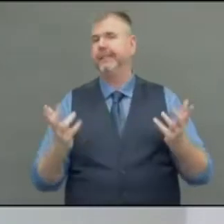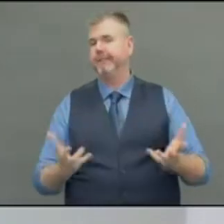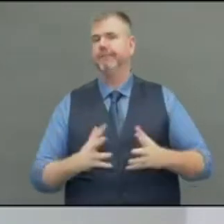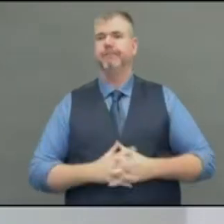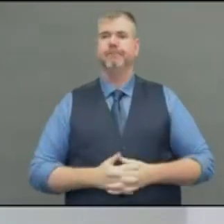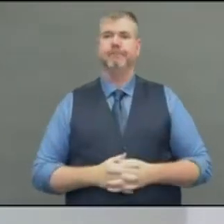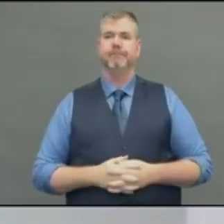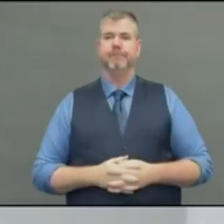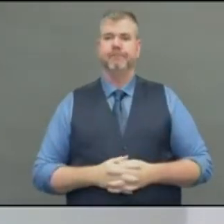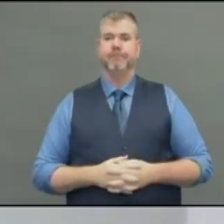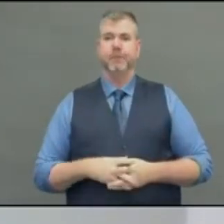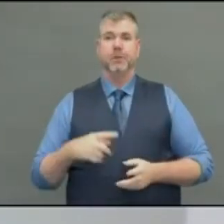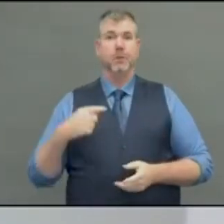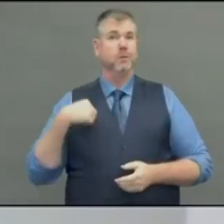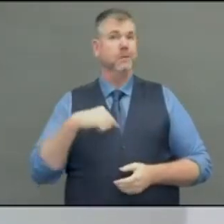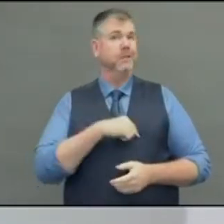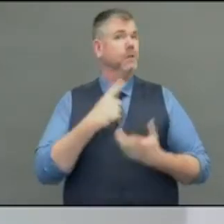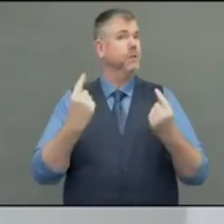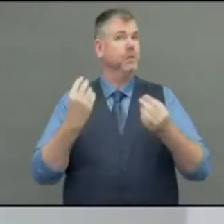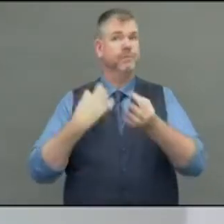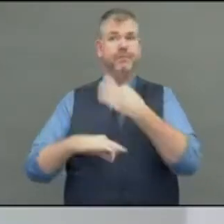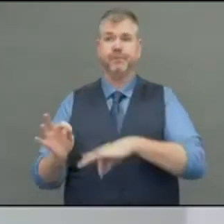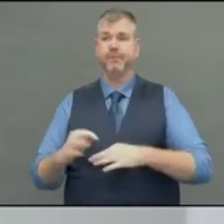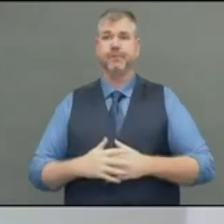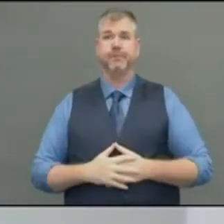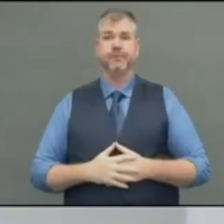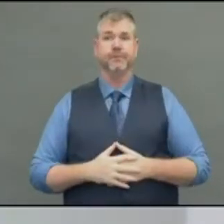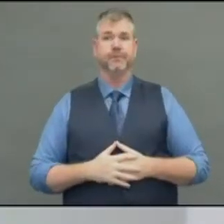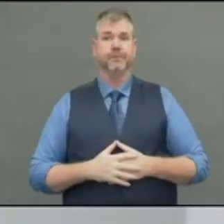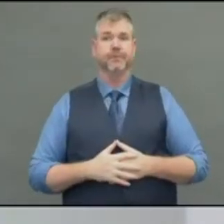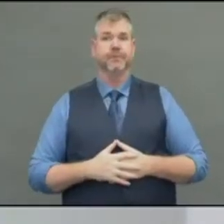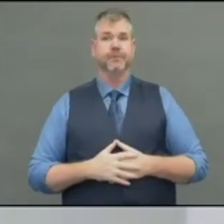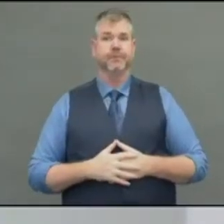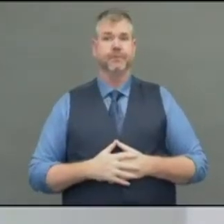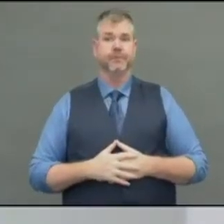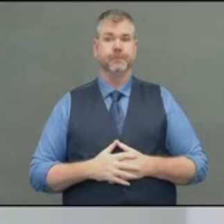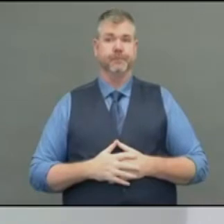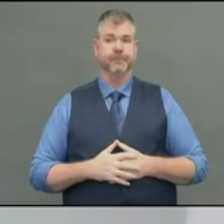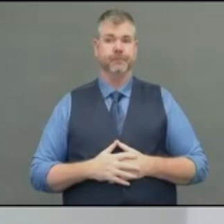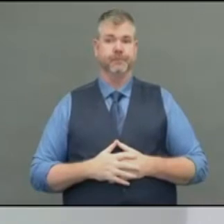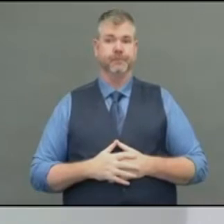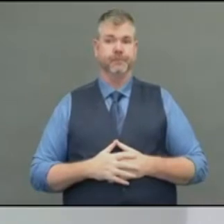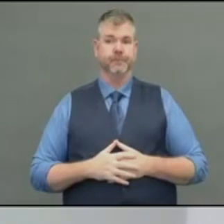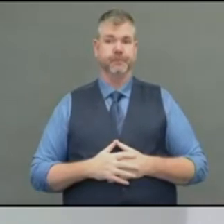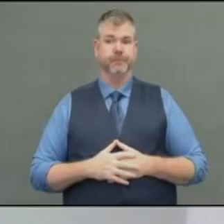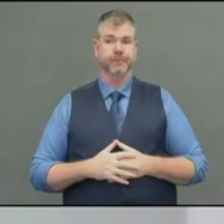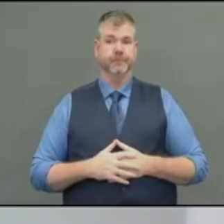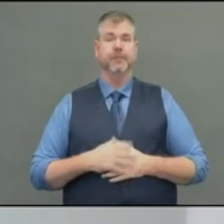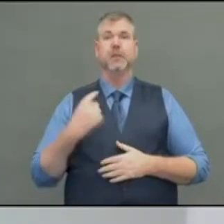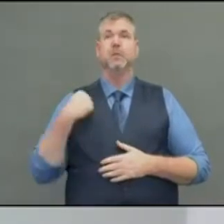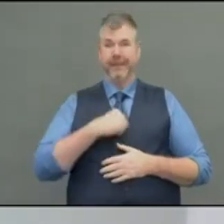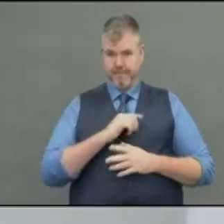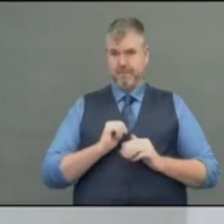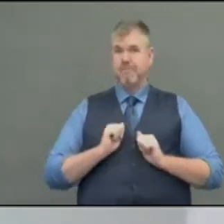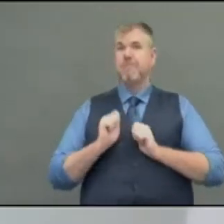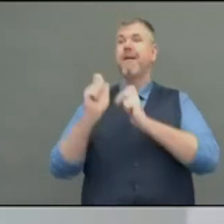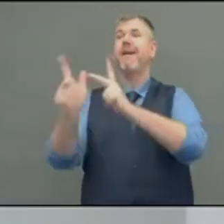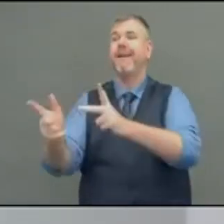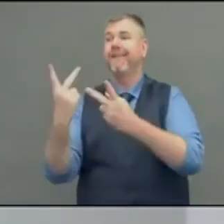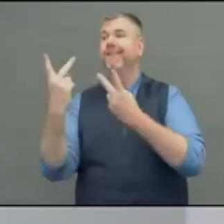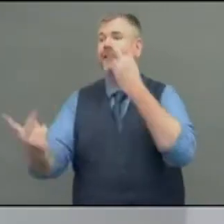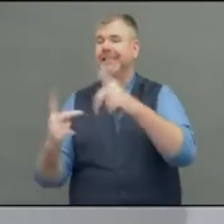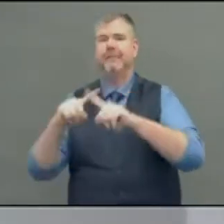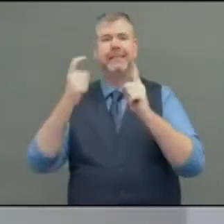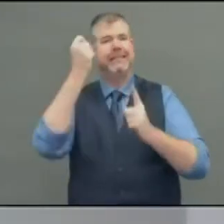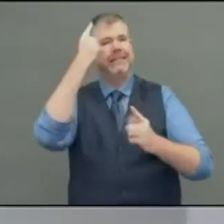was going back to those visits, but on a very limited basis and only for those most